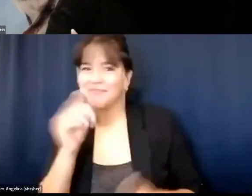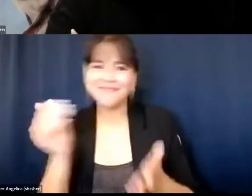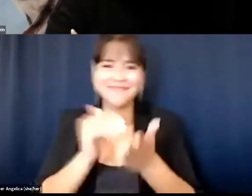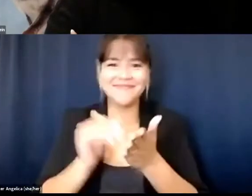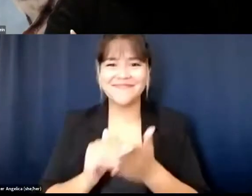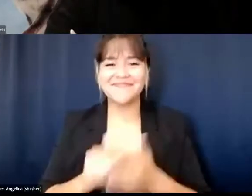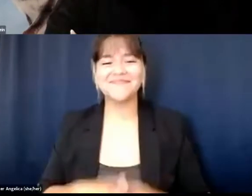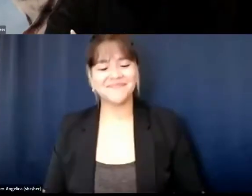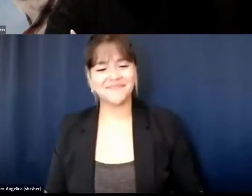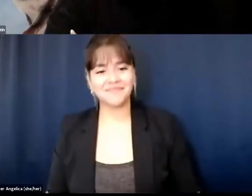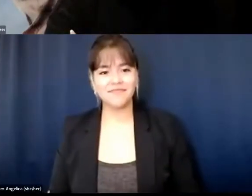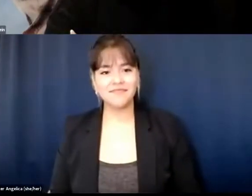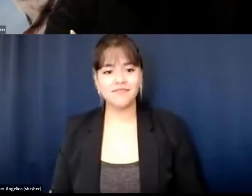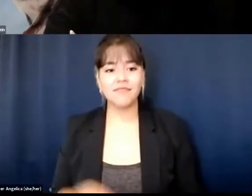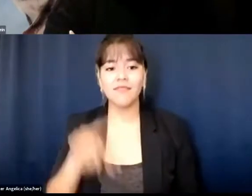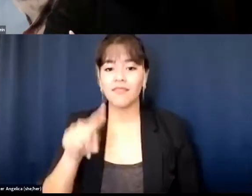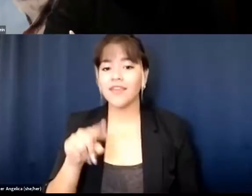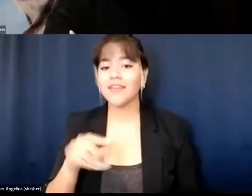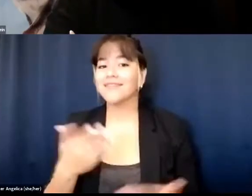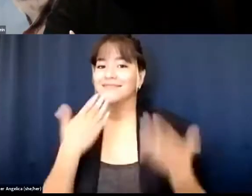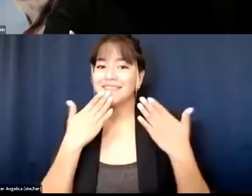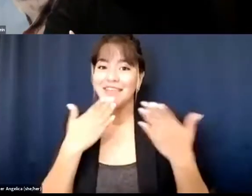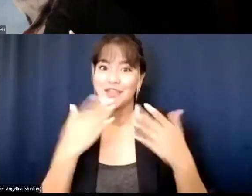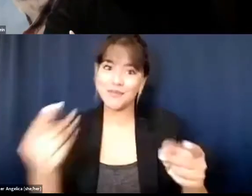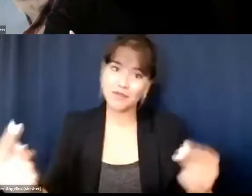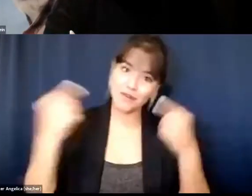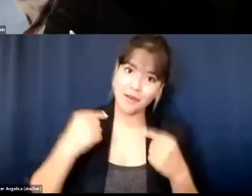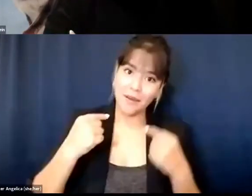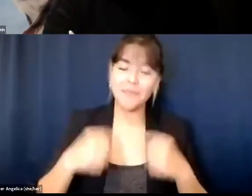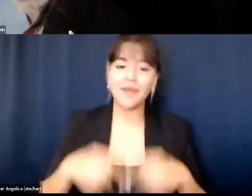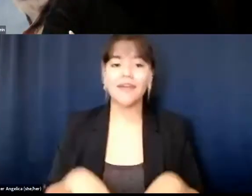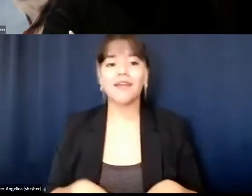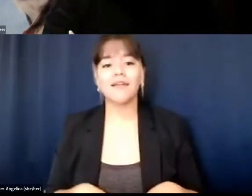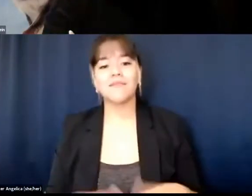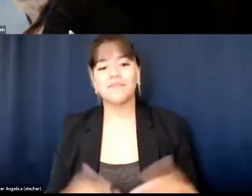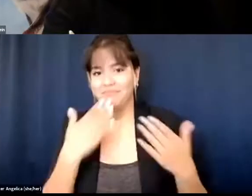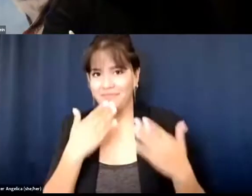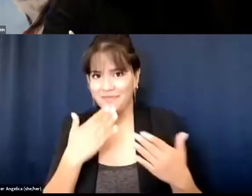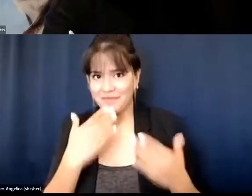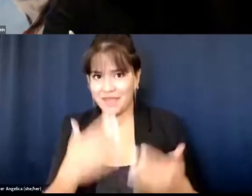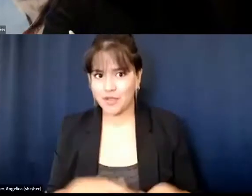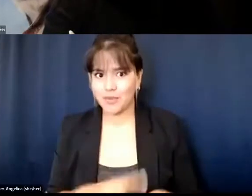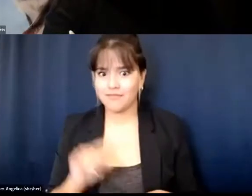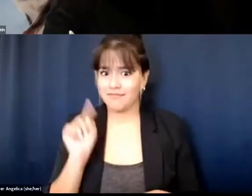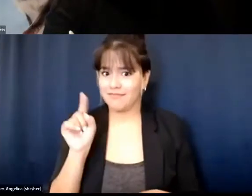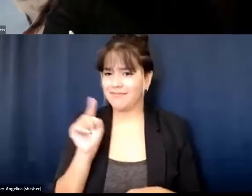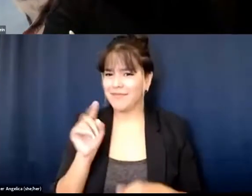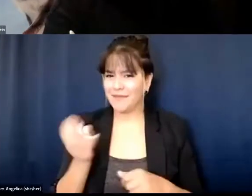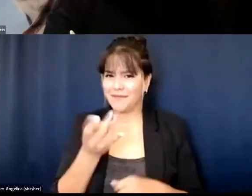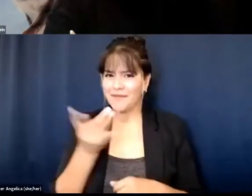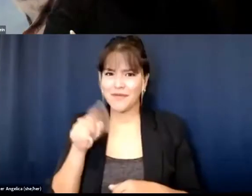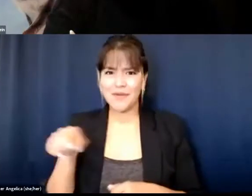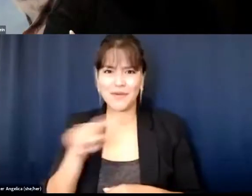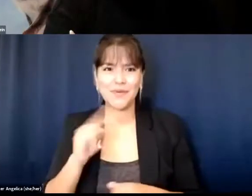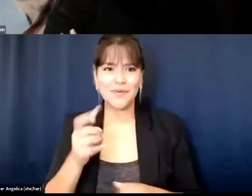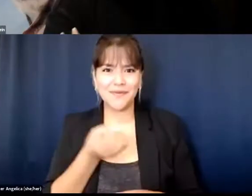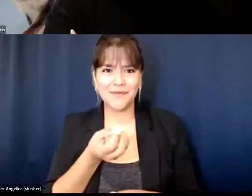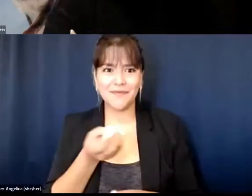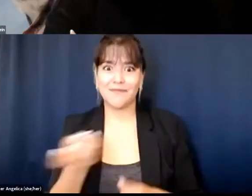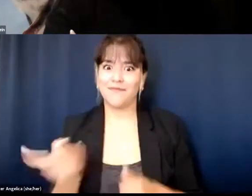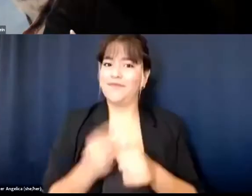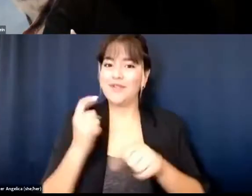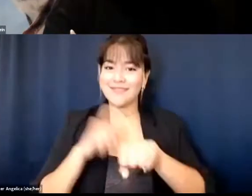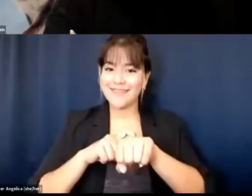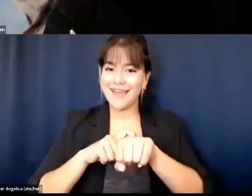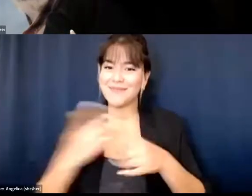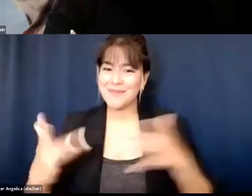Southwest, and Greta Anderson. So wonderful to have you here from Western Watersheds, our first year together. So I'm thrilled to have you. And